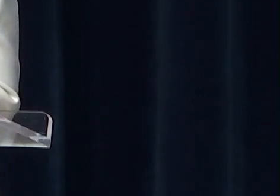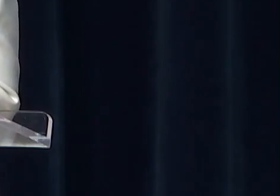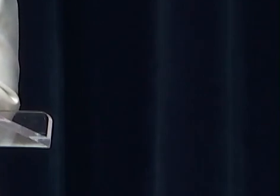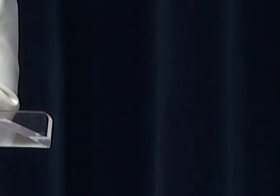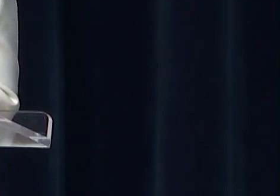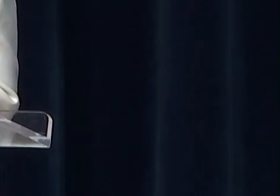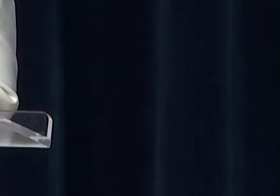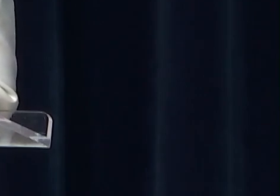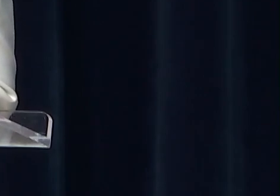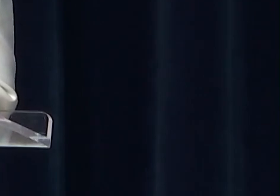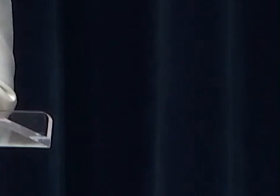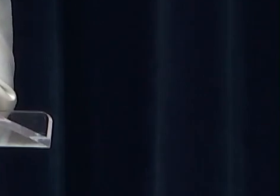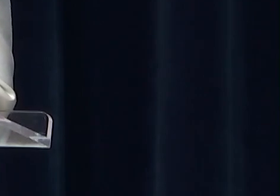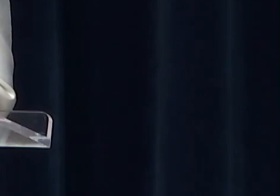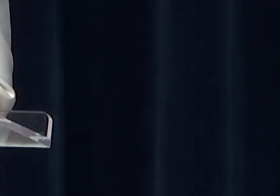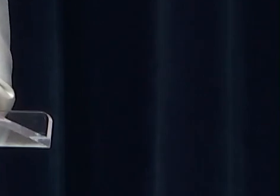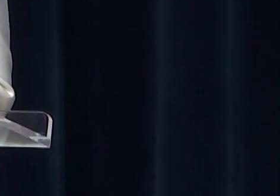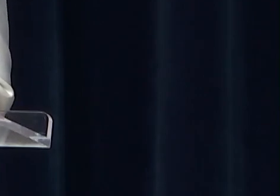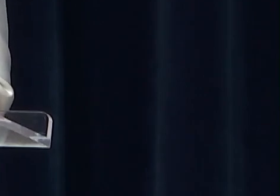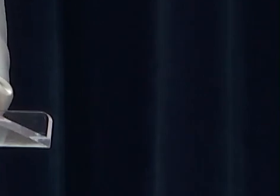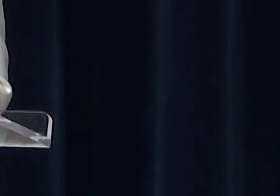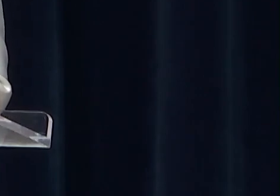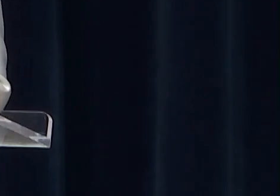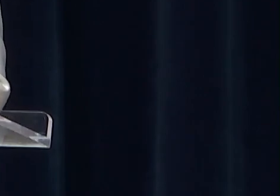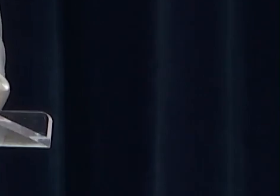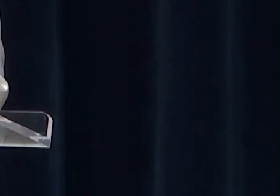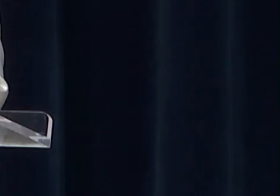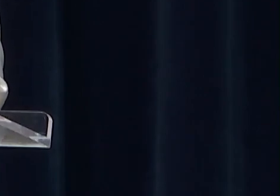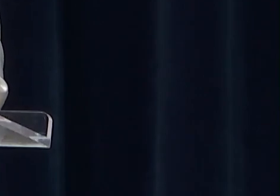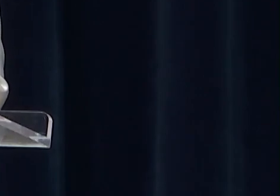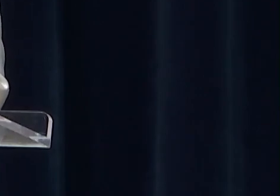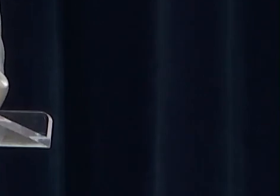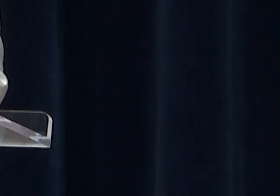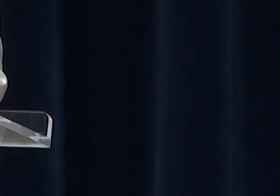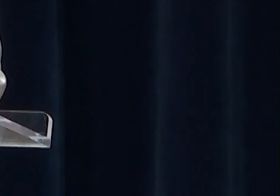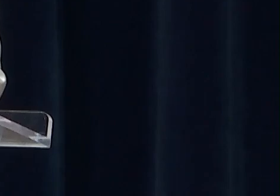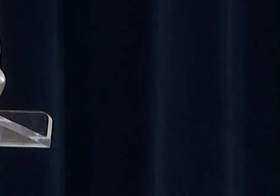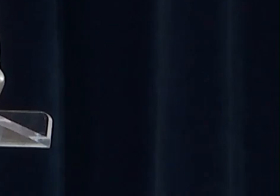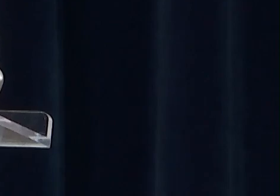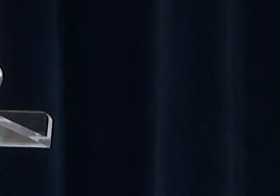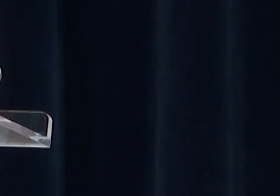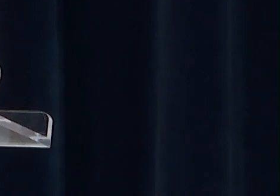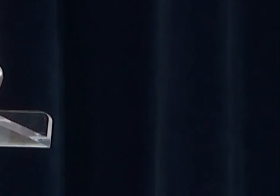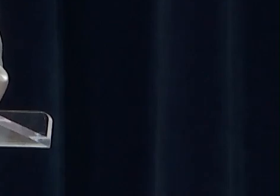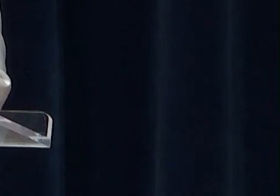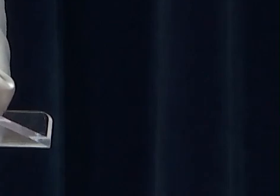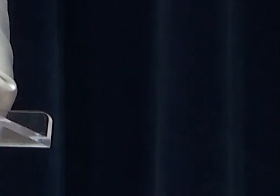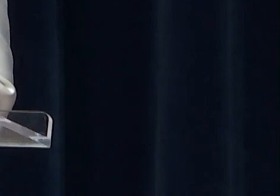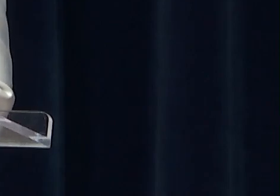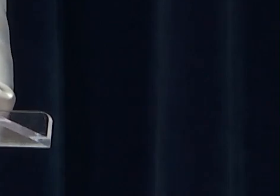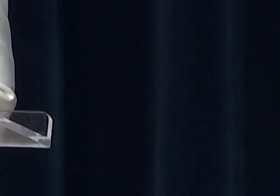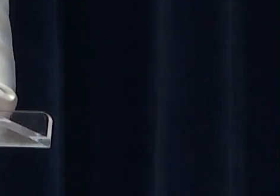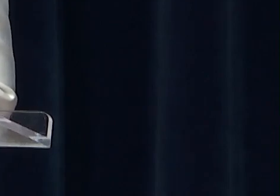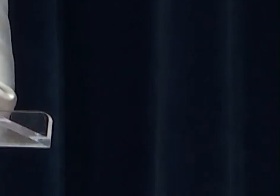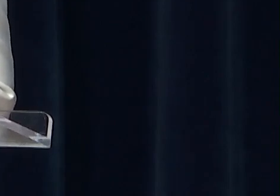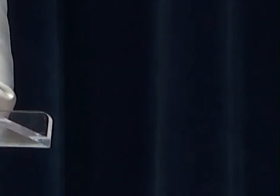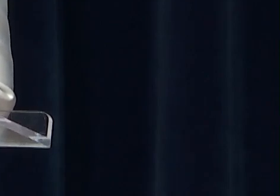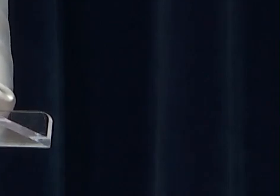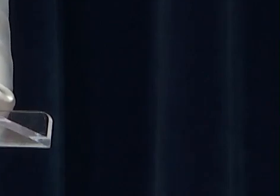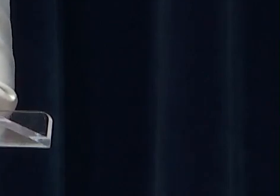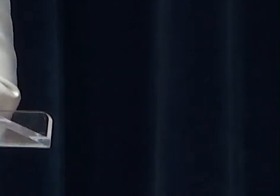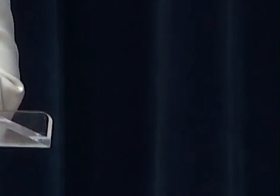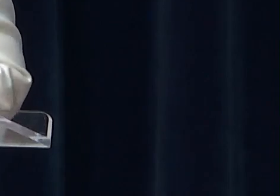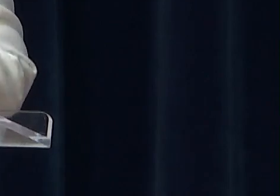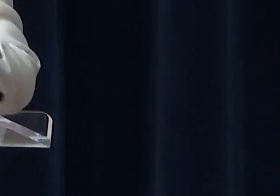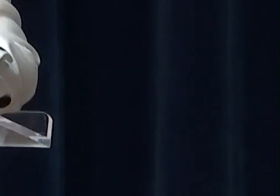about data processes, statistics, and niche problem sets. Thank you for welcoming them